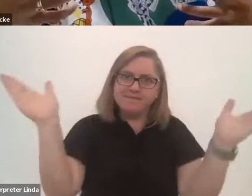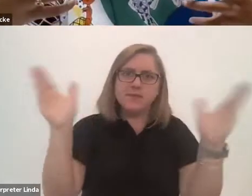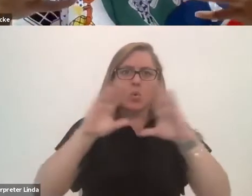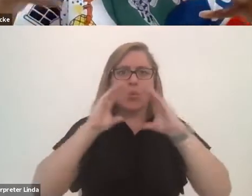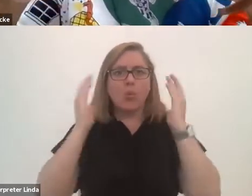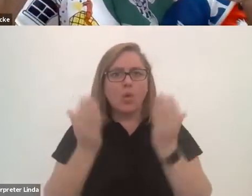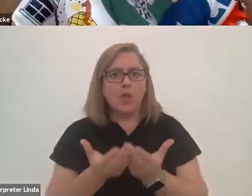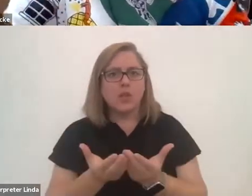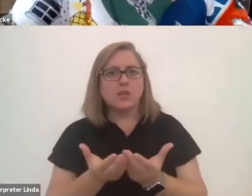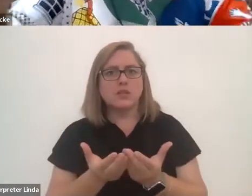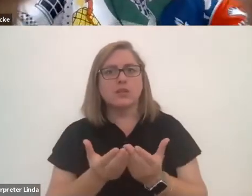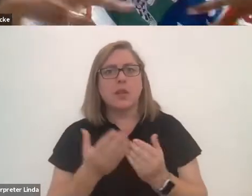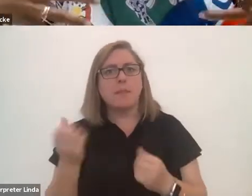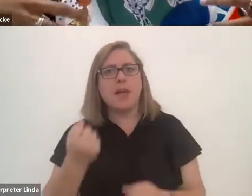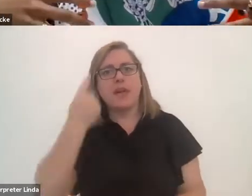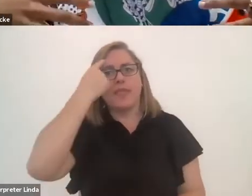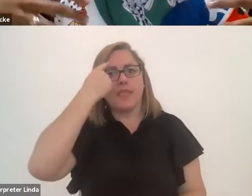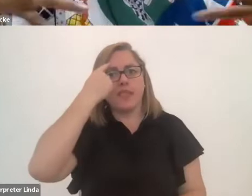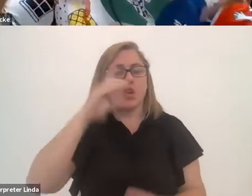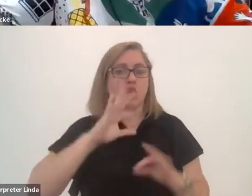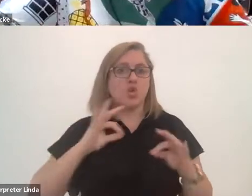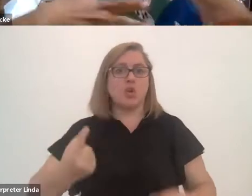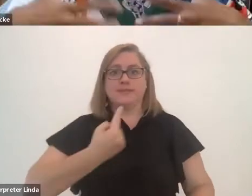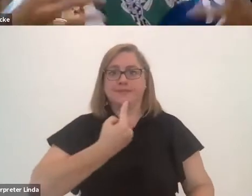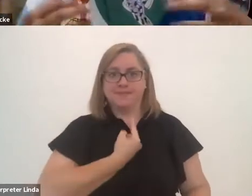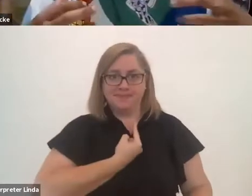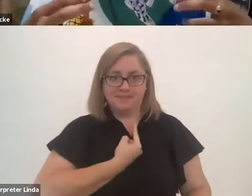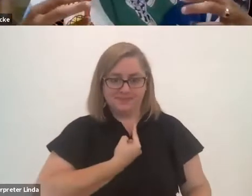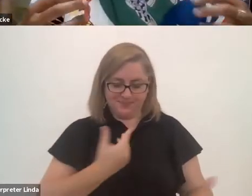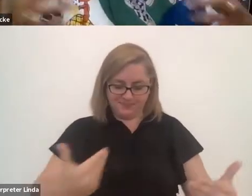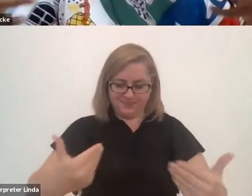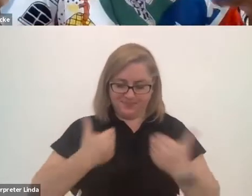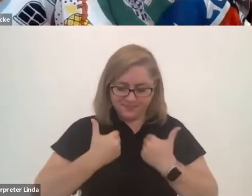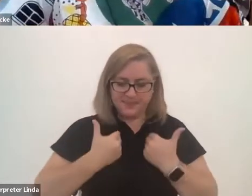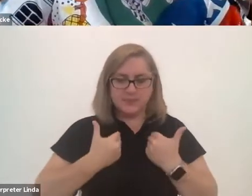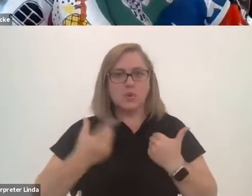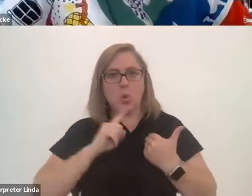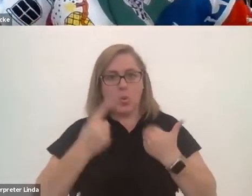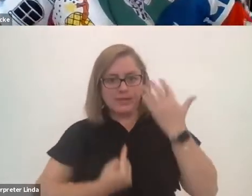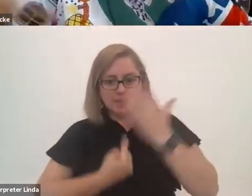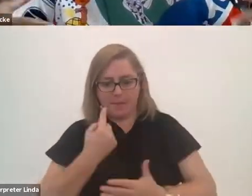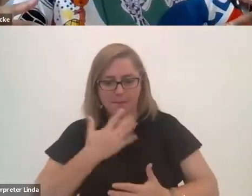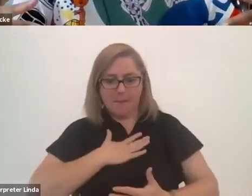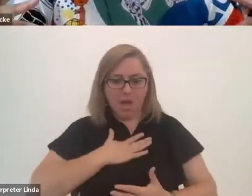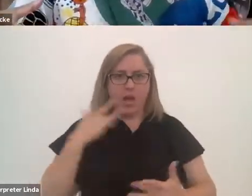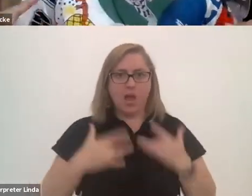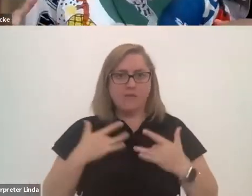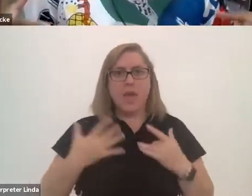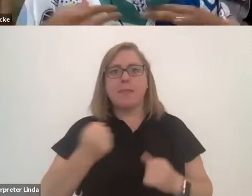think past our own, essentially, like what's happening in our lives, and having to kind of think as a